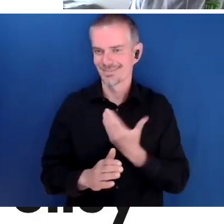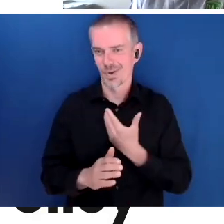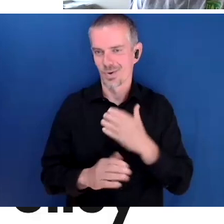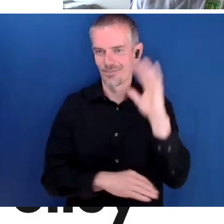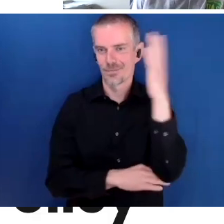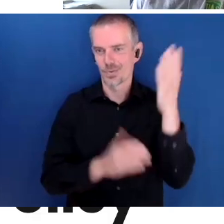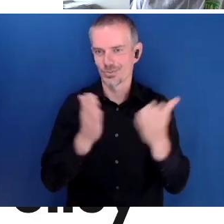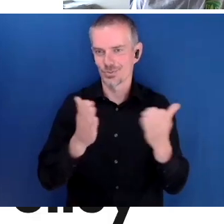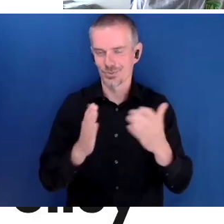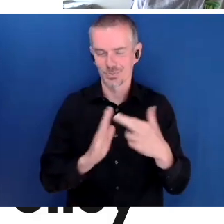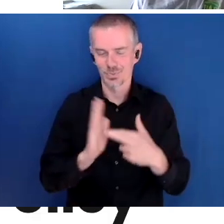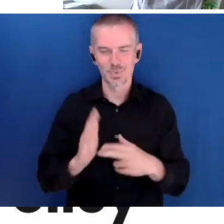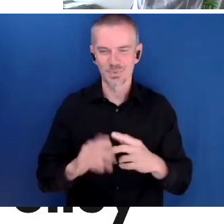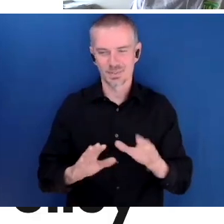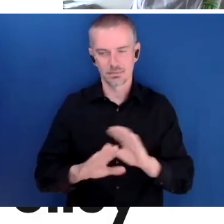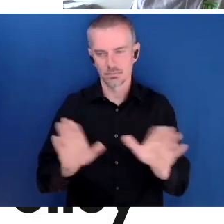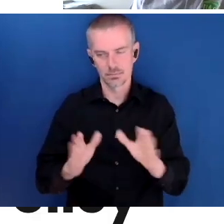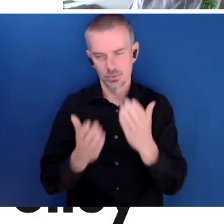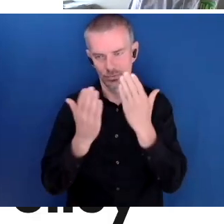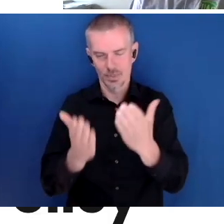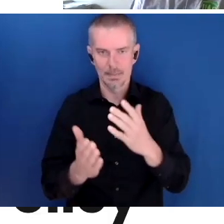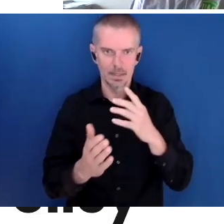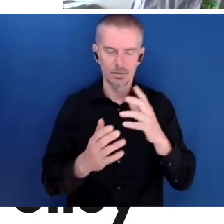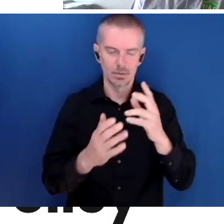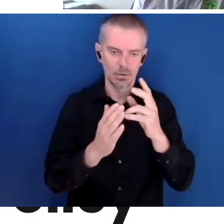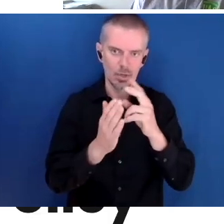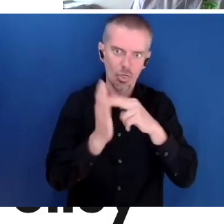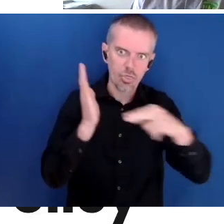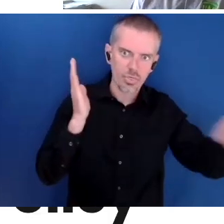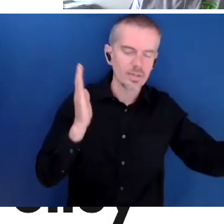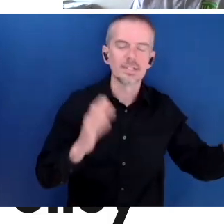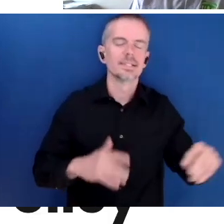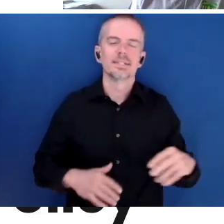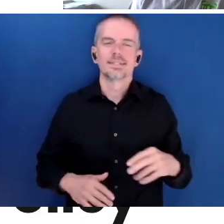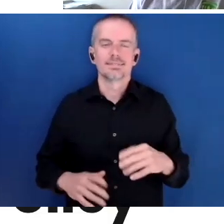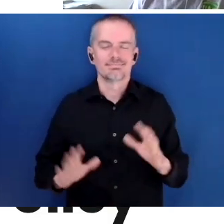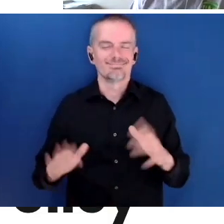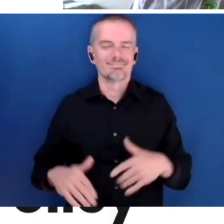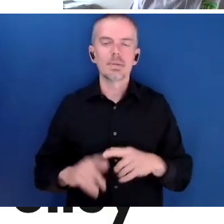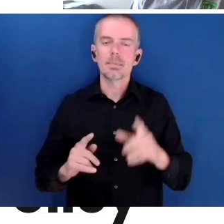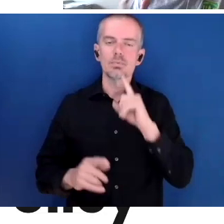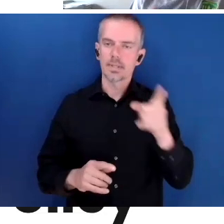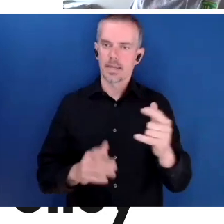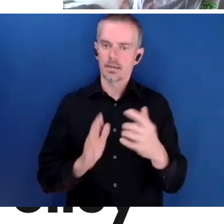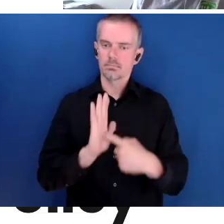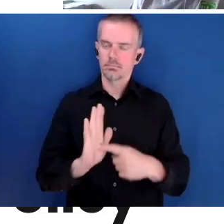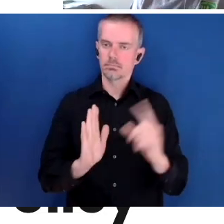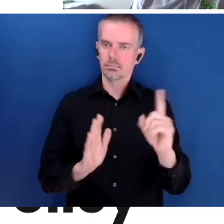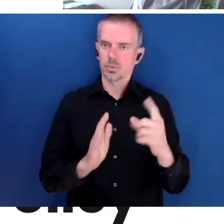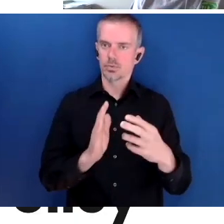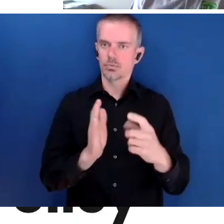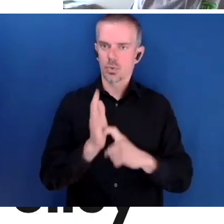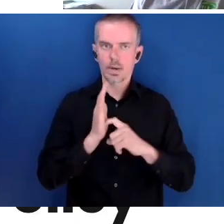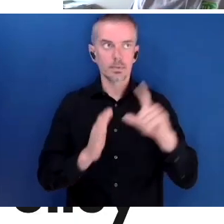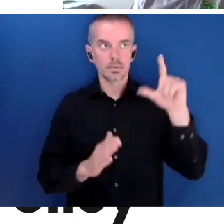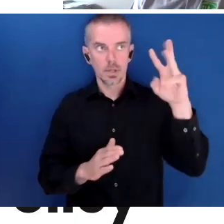encourage folks to dive into the Forest Service handbook and manual, but those do set kind of more specific requirements that flow from those laws